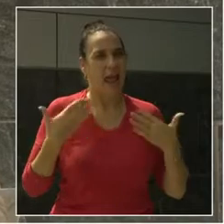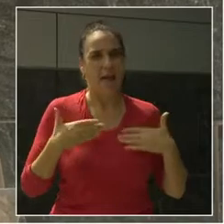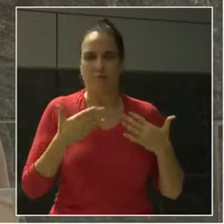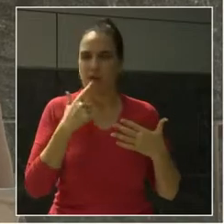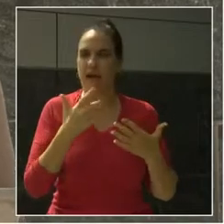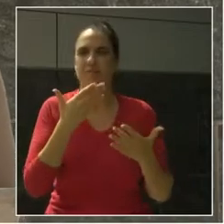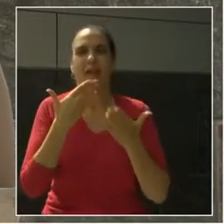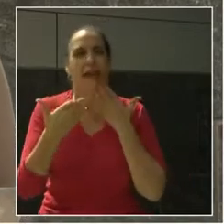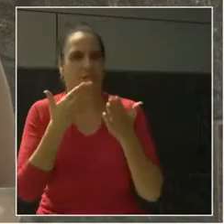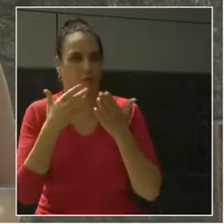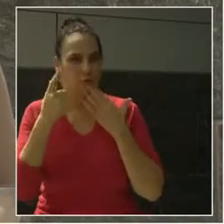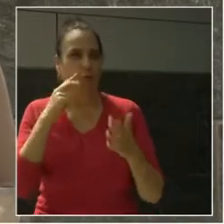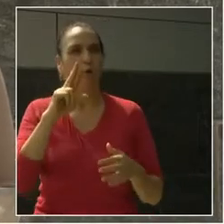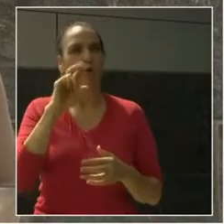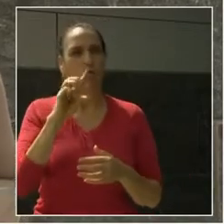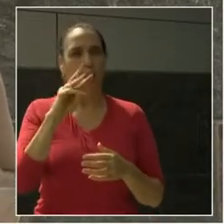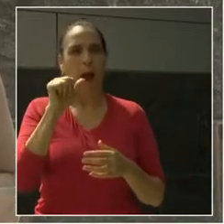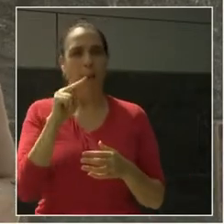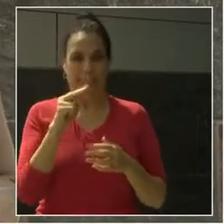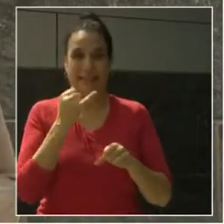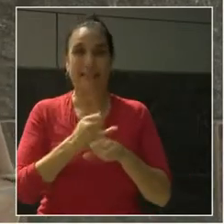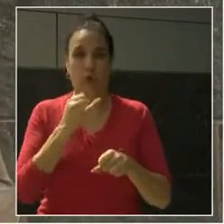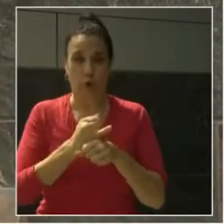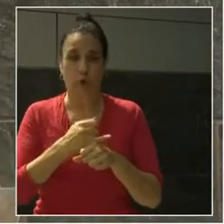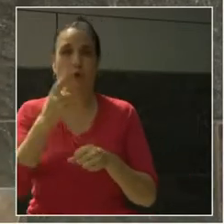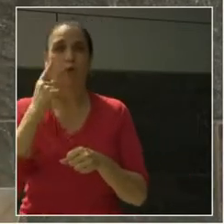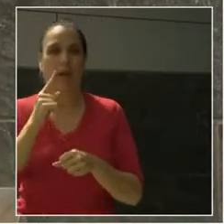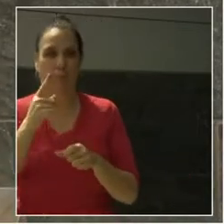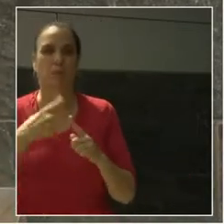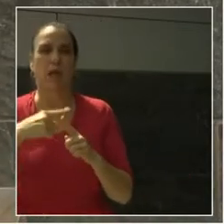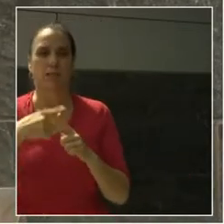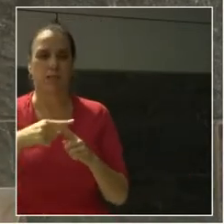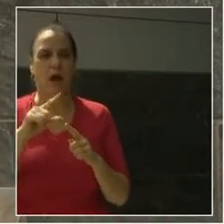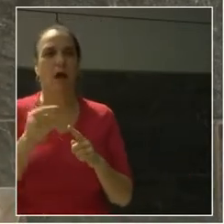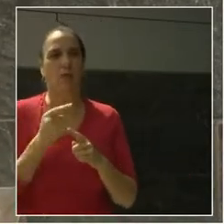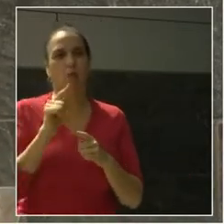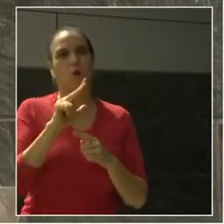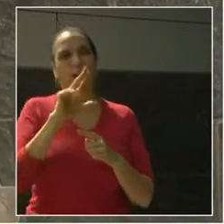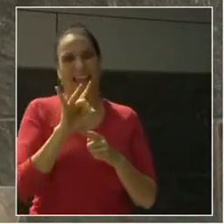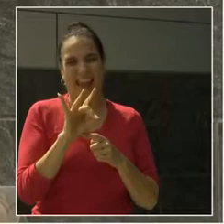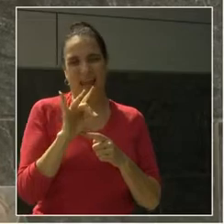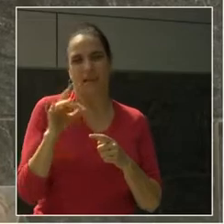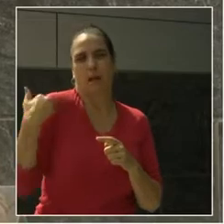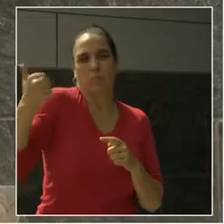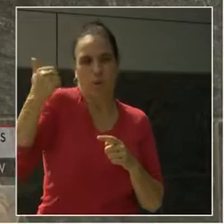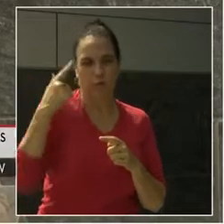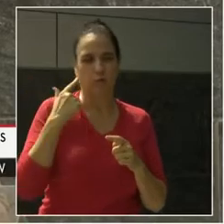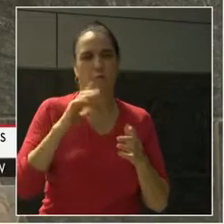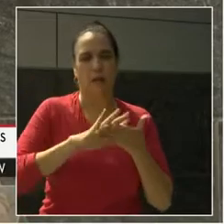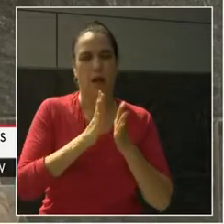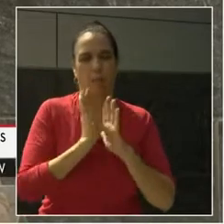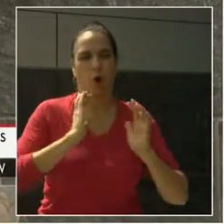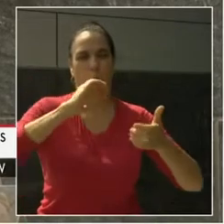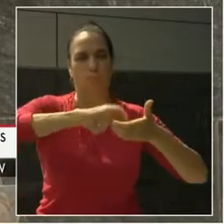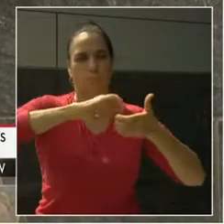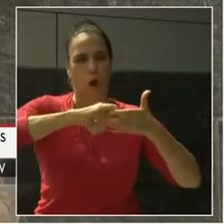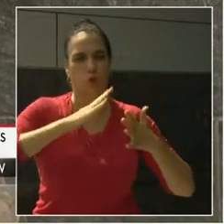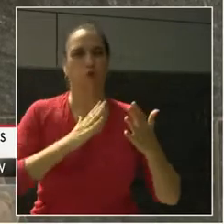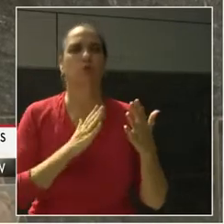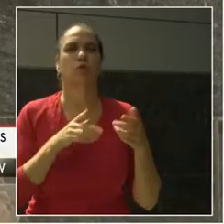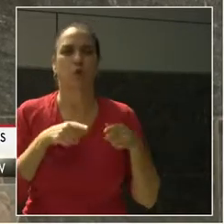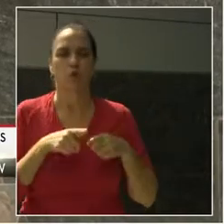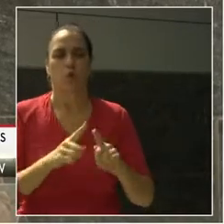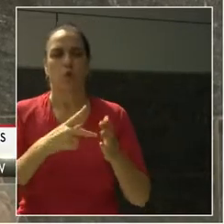Rodham Institute and their 32 other employers for being our inaugural partners. So through the program,